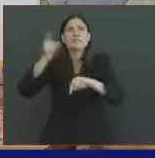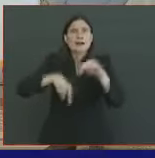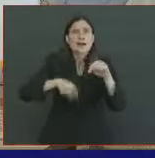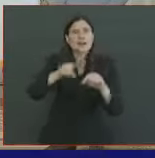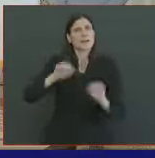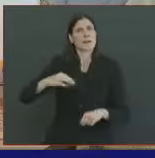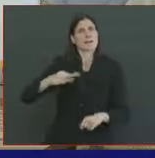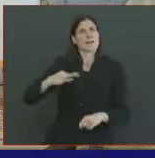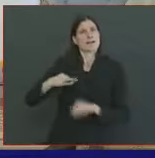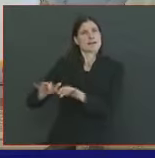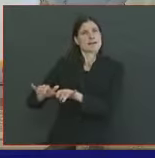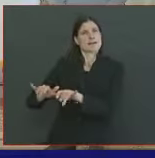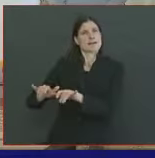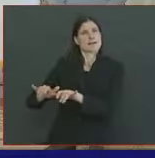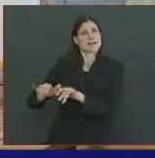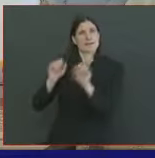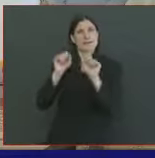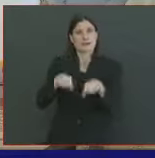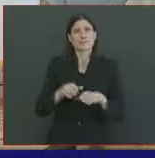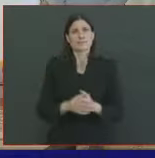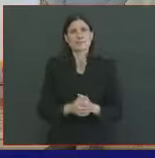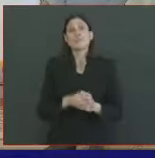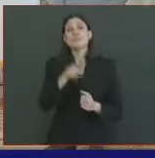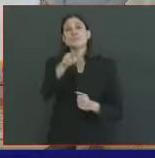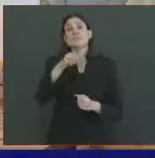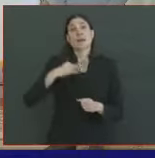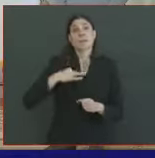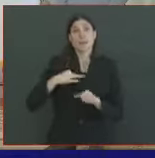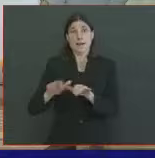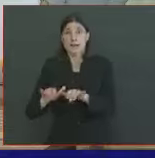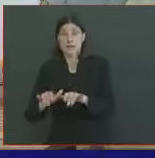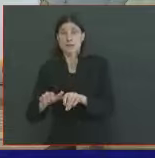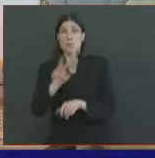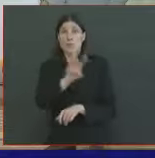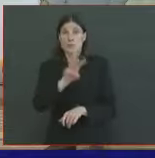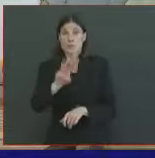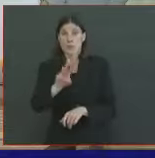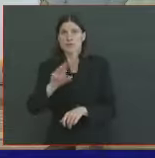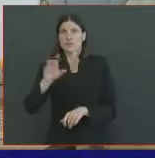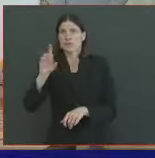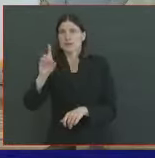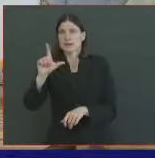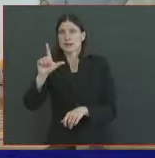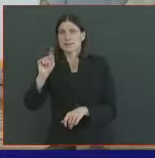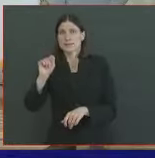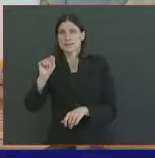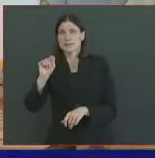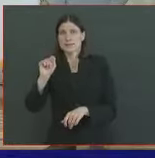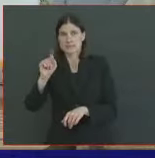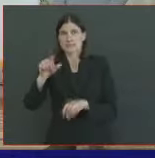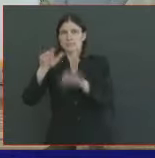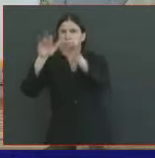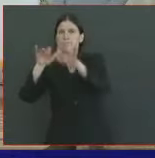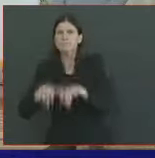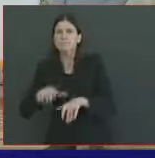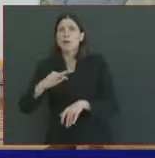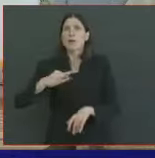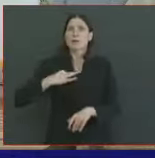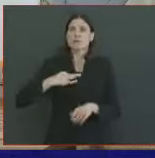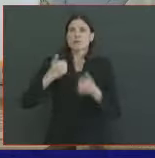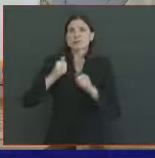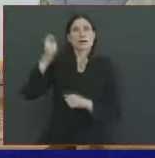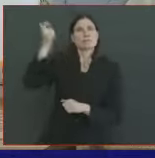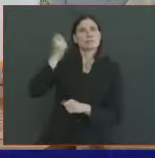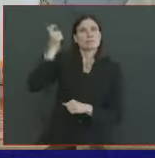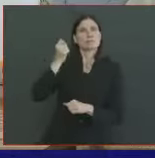safely, please go to the DLT website and file for unemployment insurance benefits. Great segue to our next question from Michael Bilo of